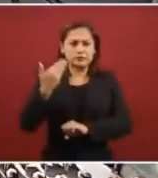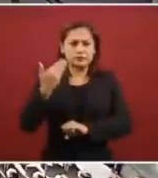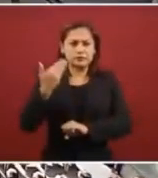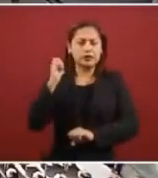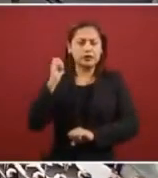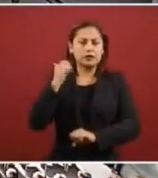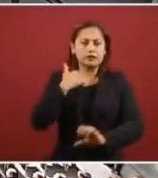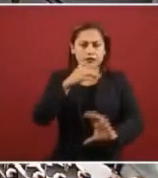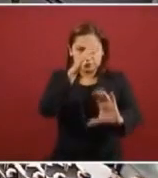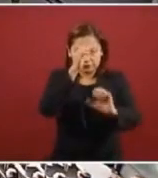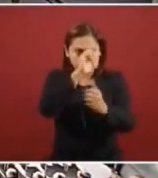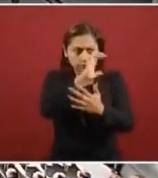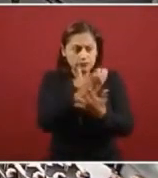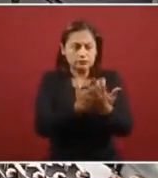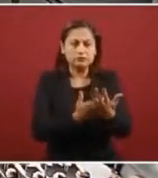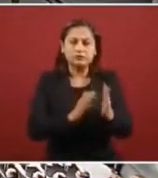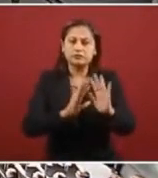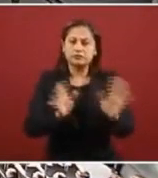companies